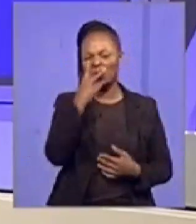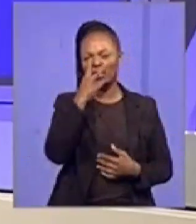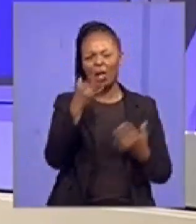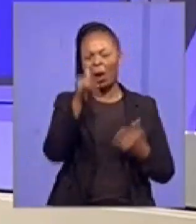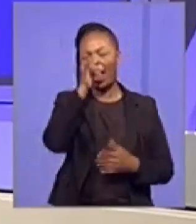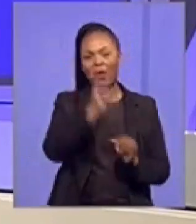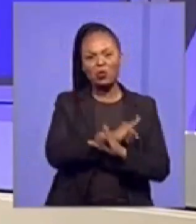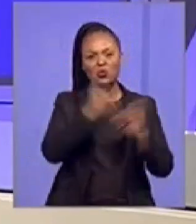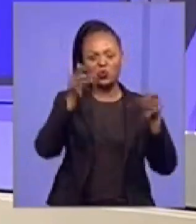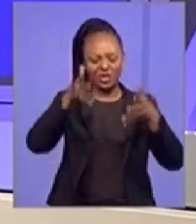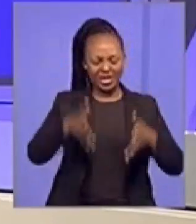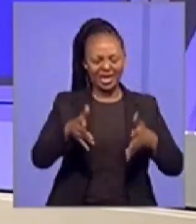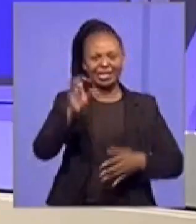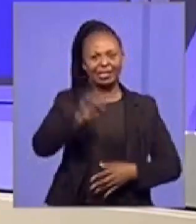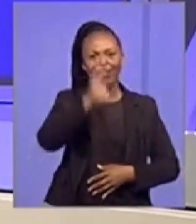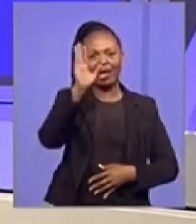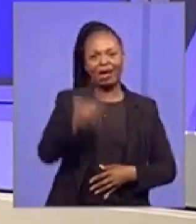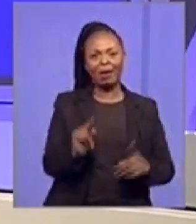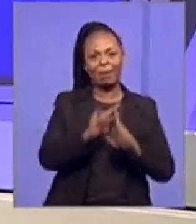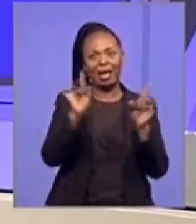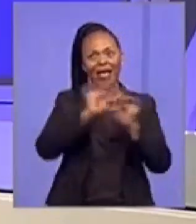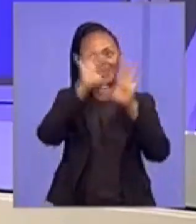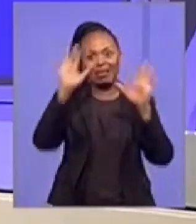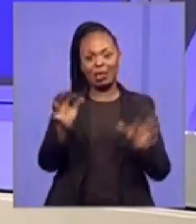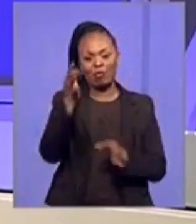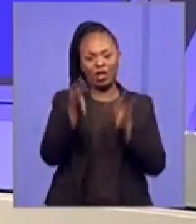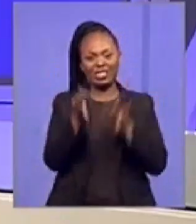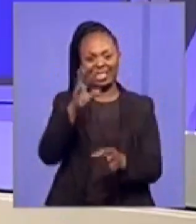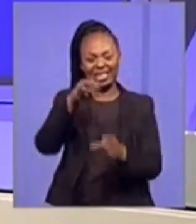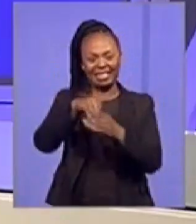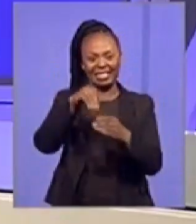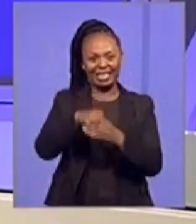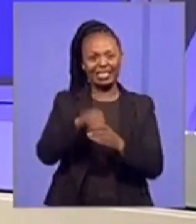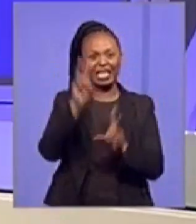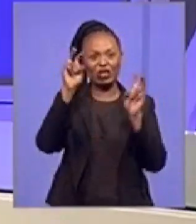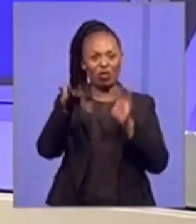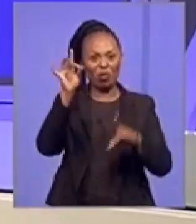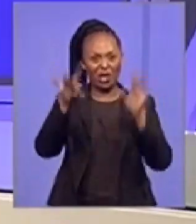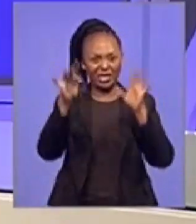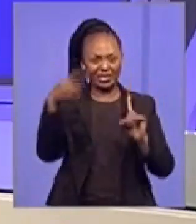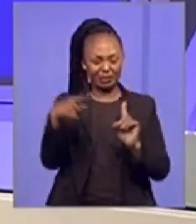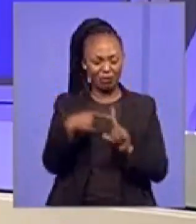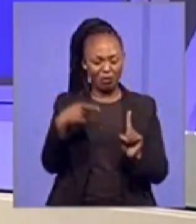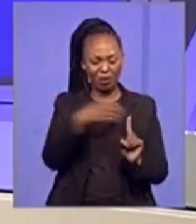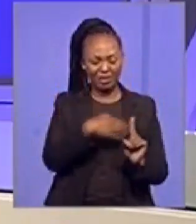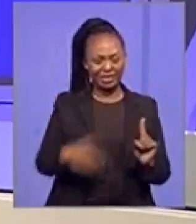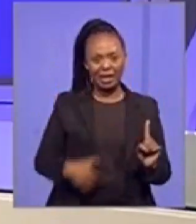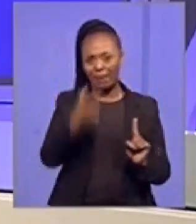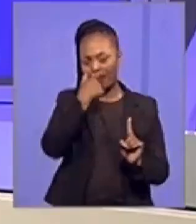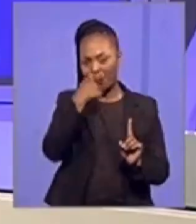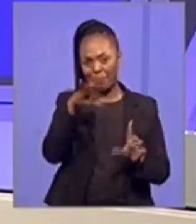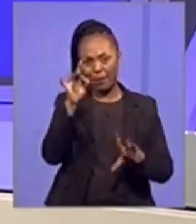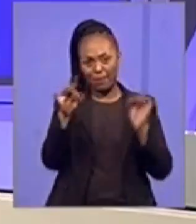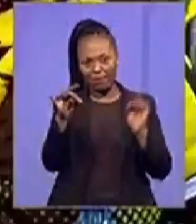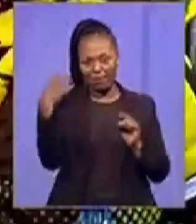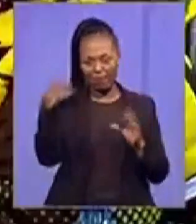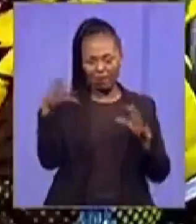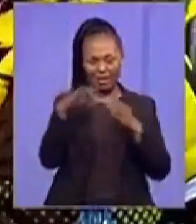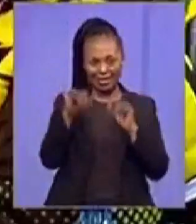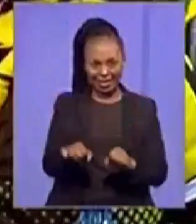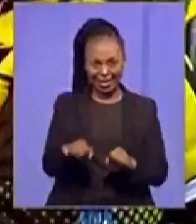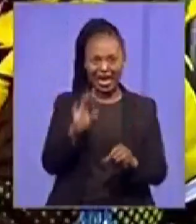molao ka rona. So ho hlakile hore sepolotiki le sona se na le tshusumetso e kgolo diqetong tsa Mopresidente a kgetha kabinete.